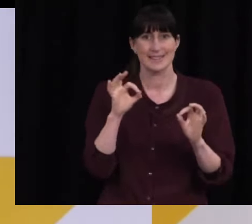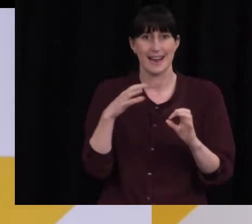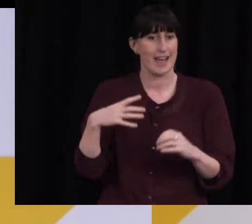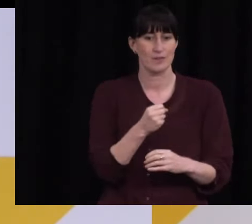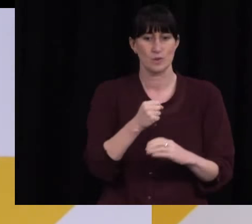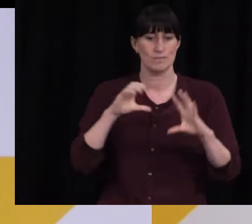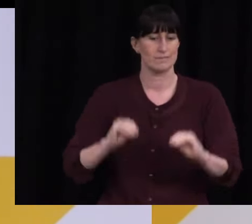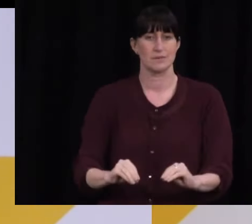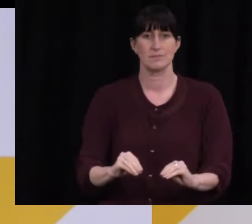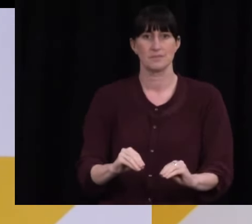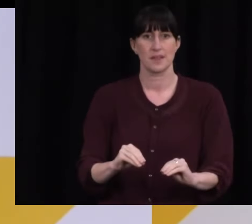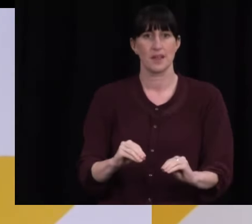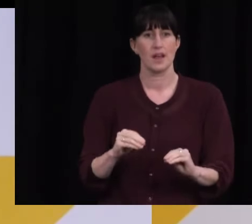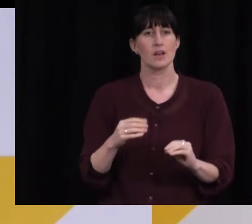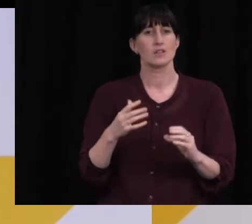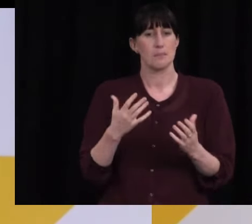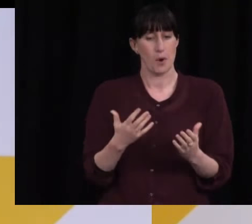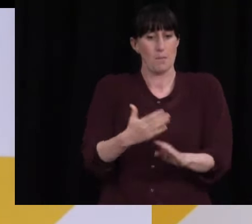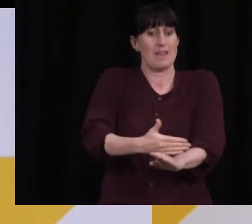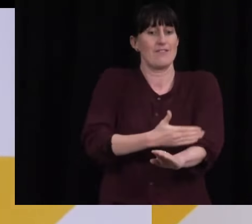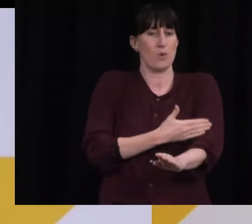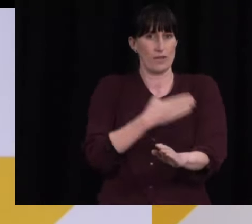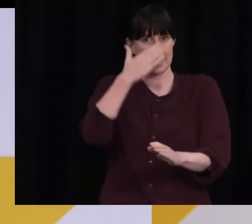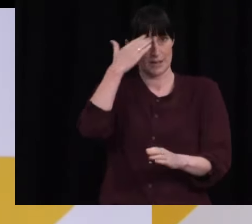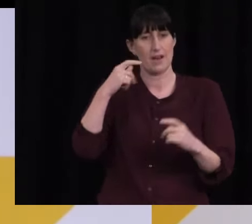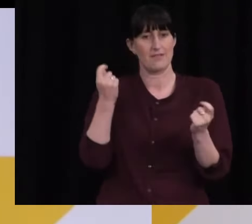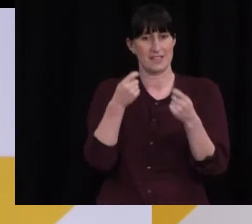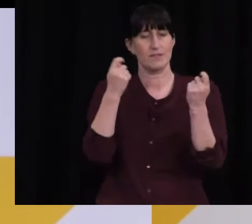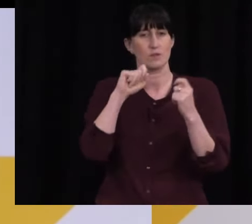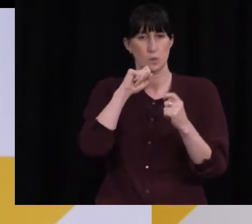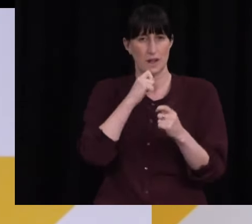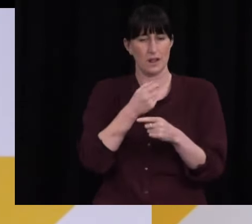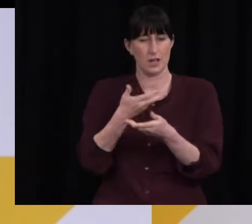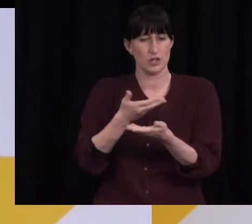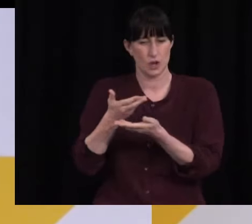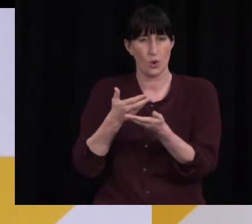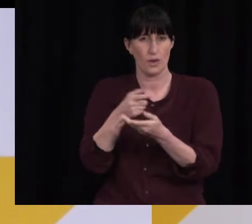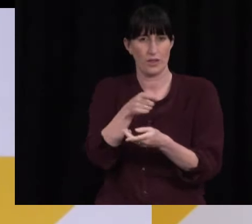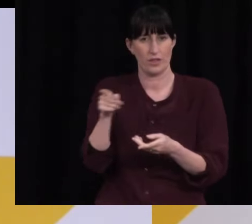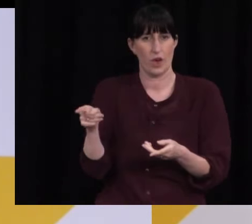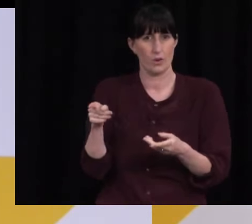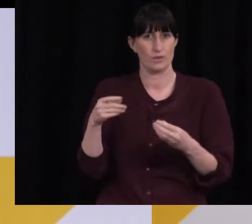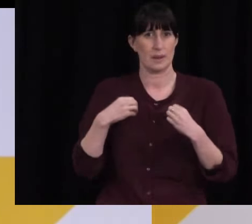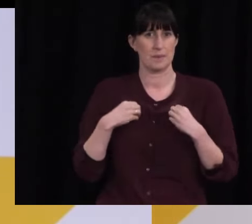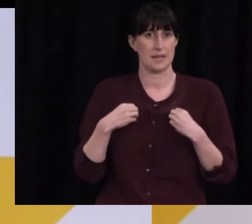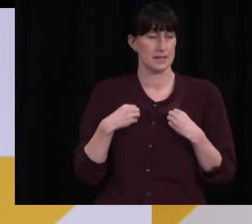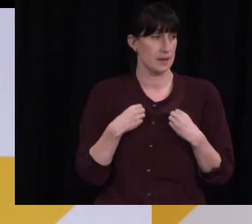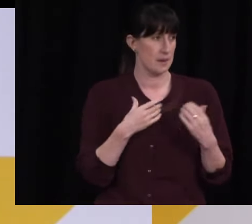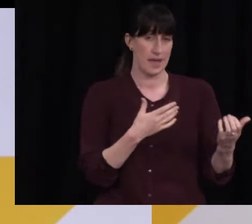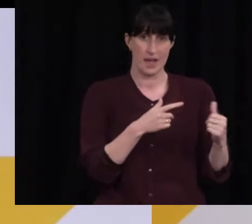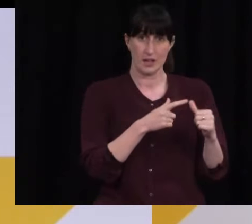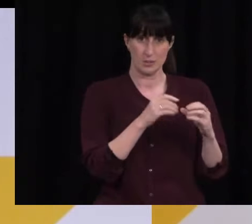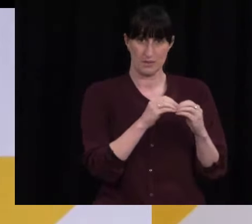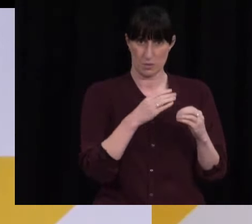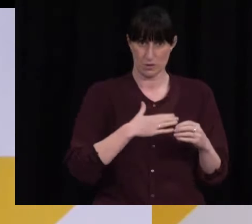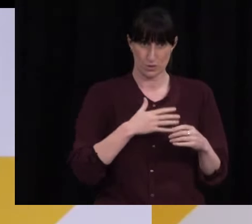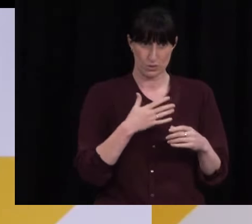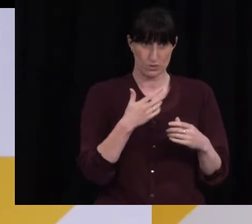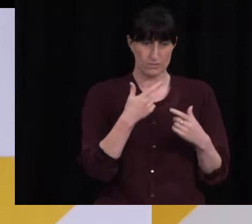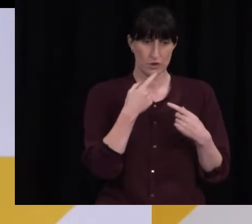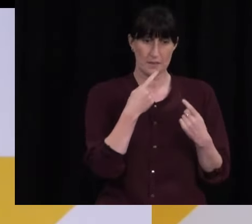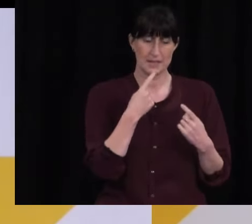make decisions on well in advance of the summer festivals. Dr. Bloomfield, do you want to give your views on those tools? Look, I